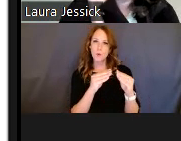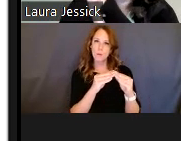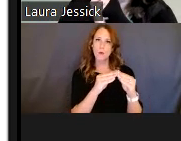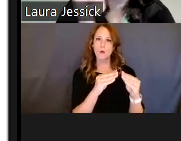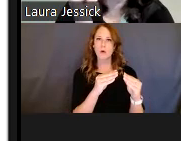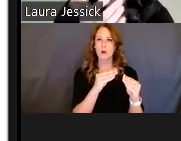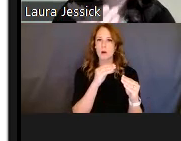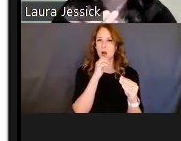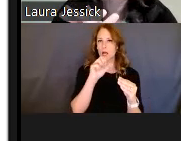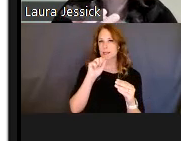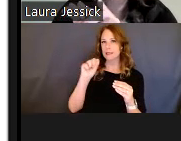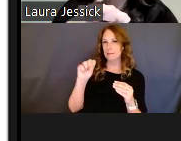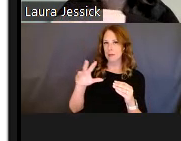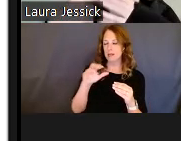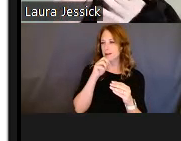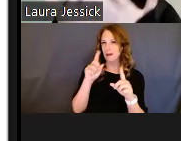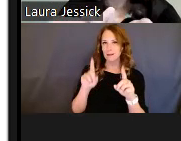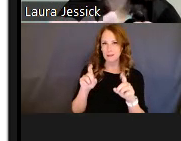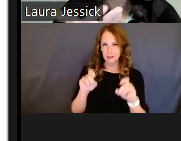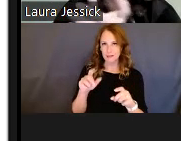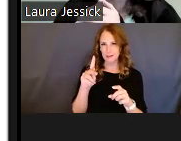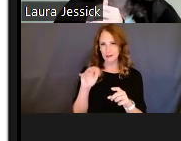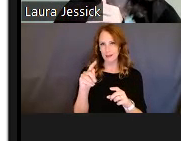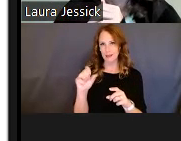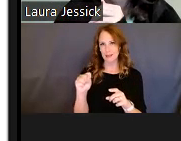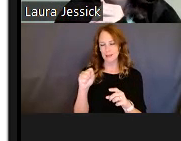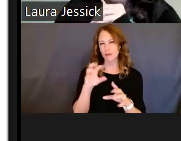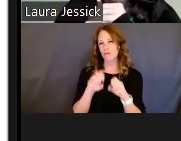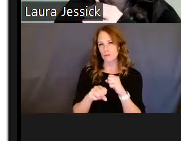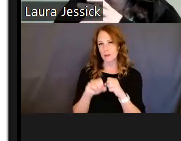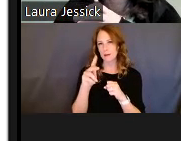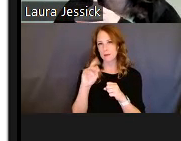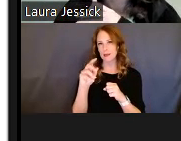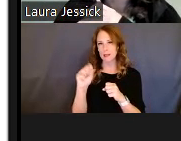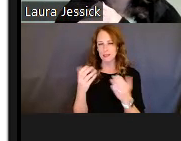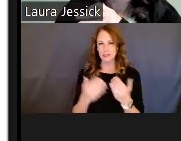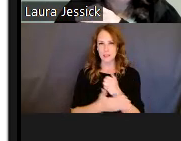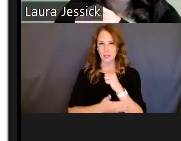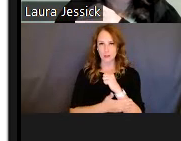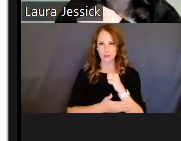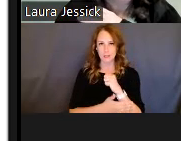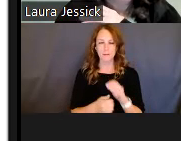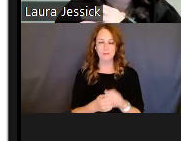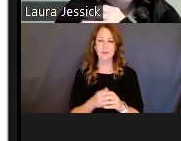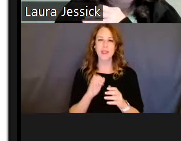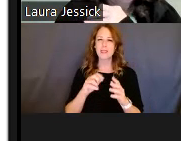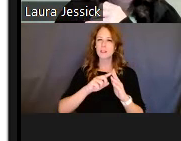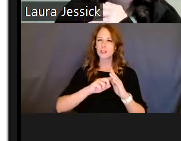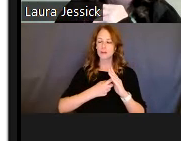unsubmitted and untested sexual assault evidence kits or rape kits in the country. This started